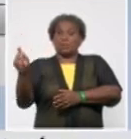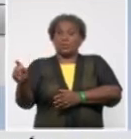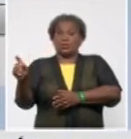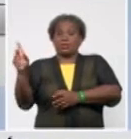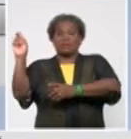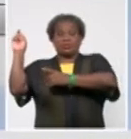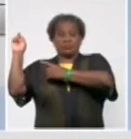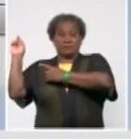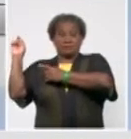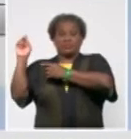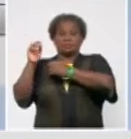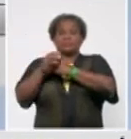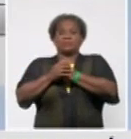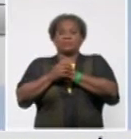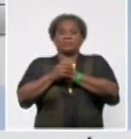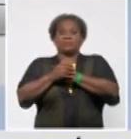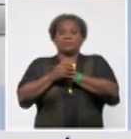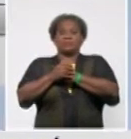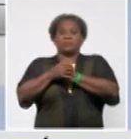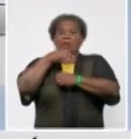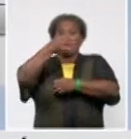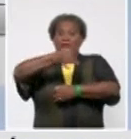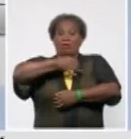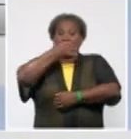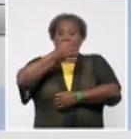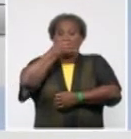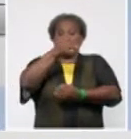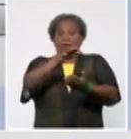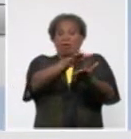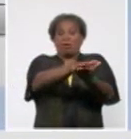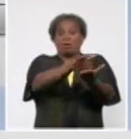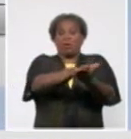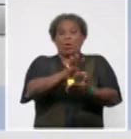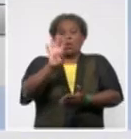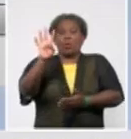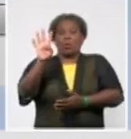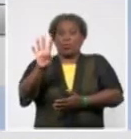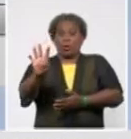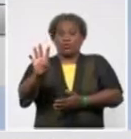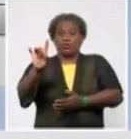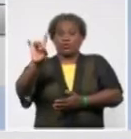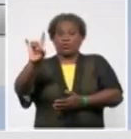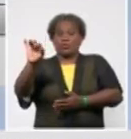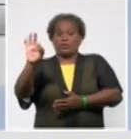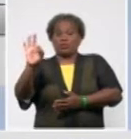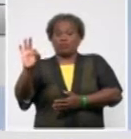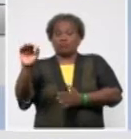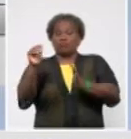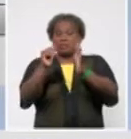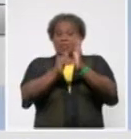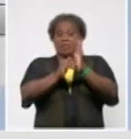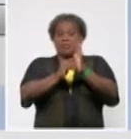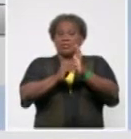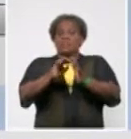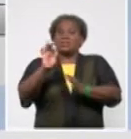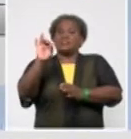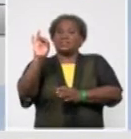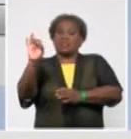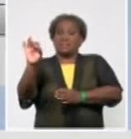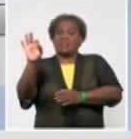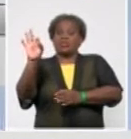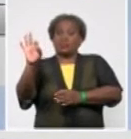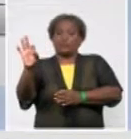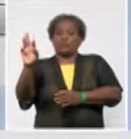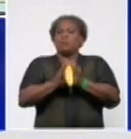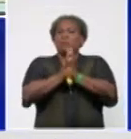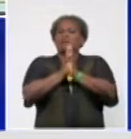498,782 and a mortality rate of 3.47%. In the list of the top 10 most affected